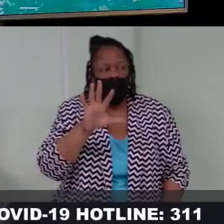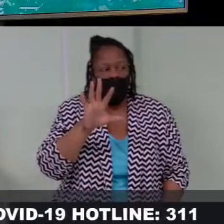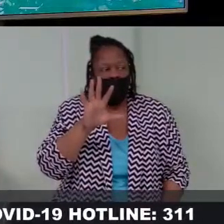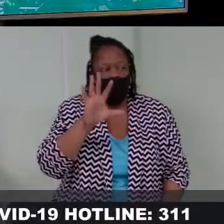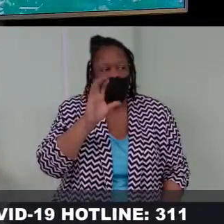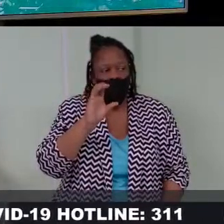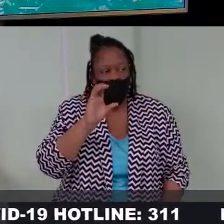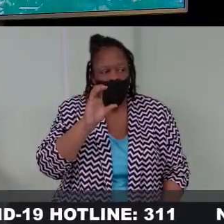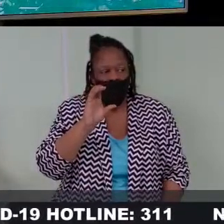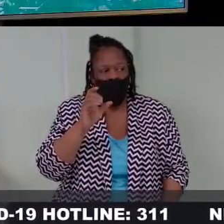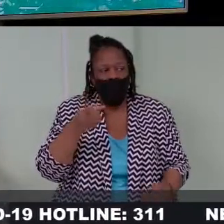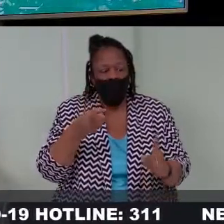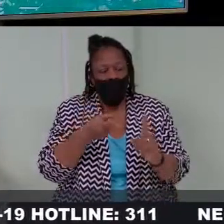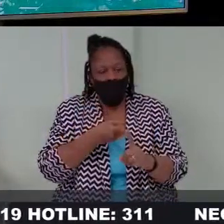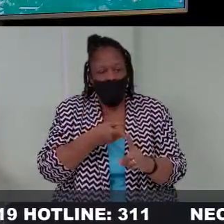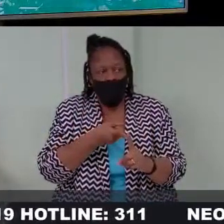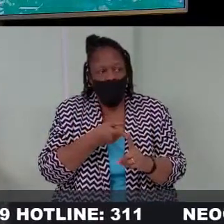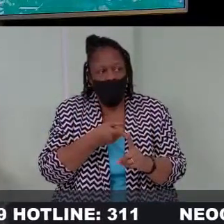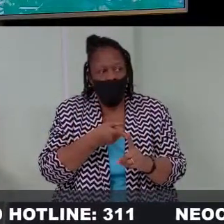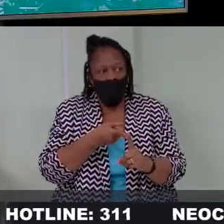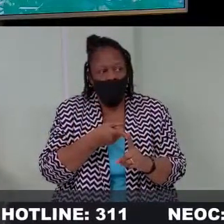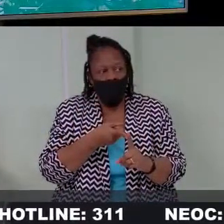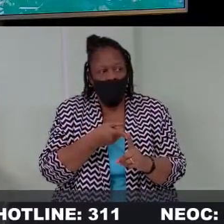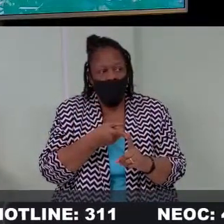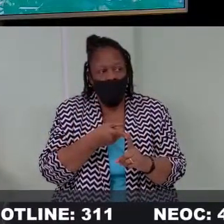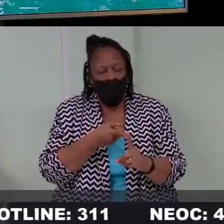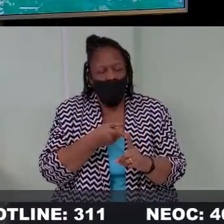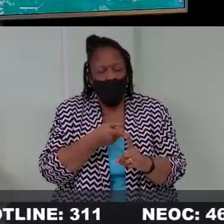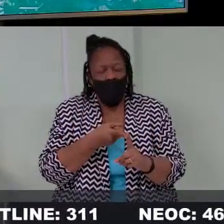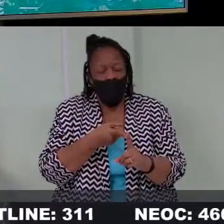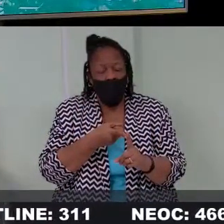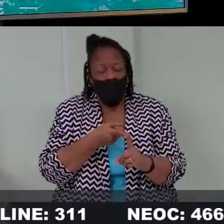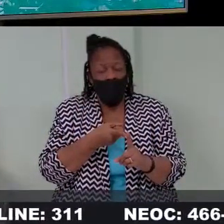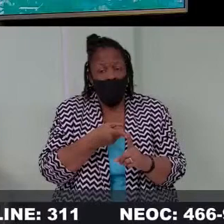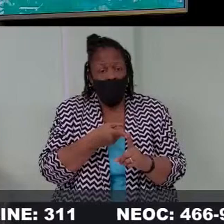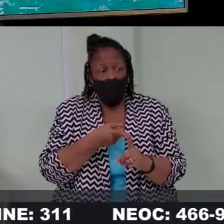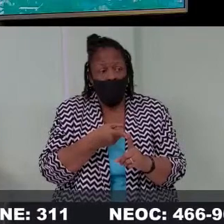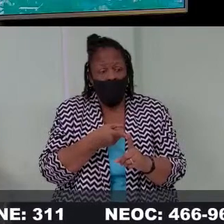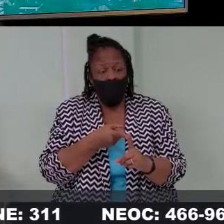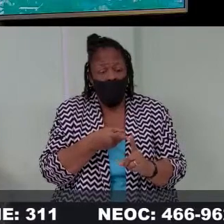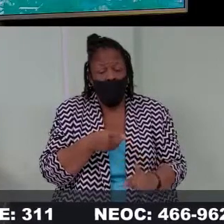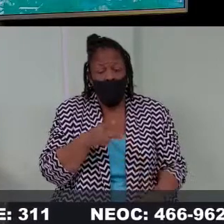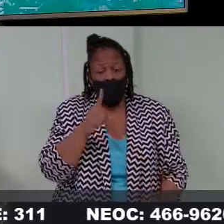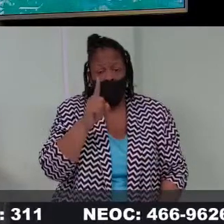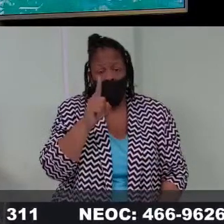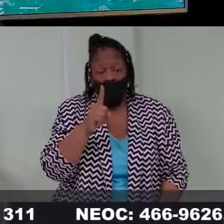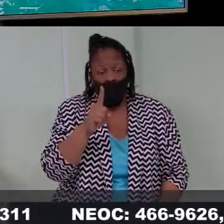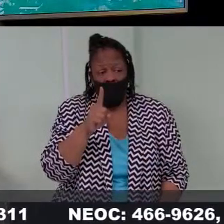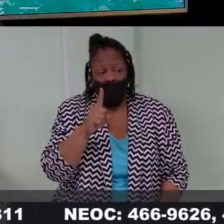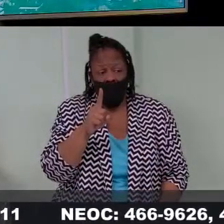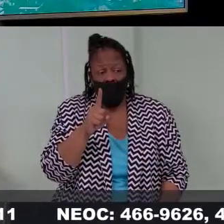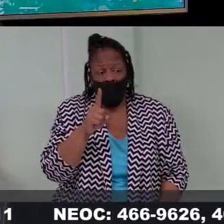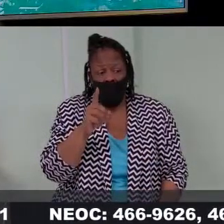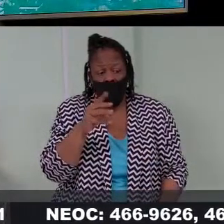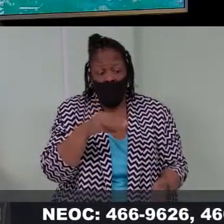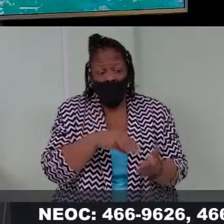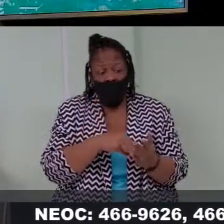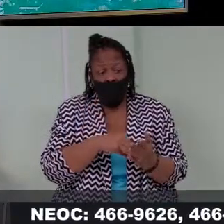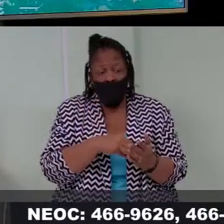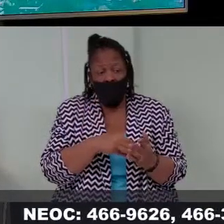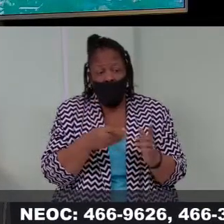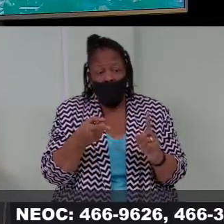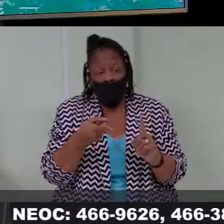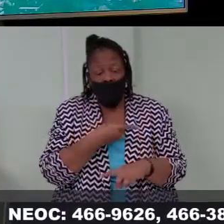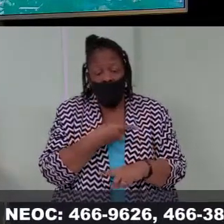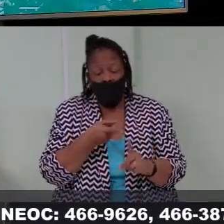to present the mask to the Ministry of Health, and I invite Dr.